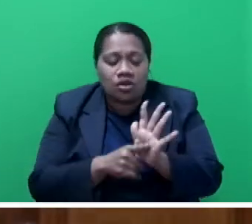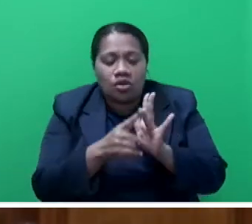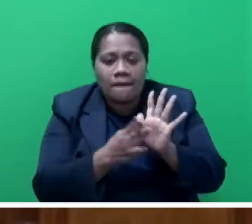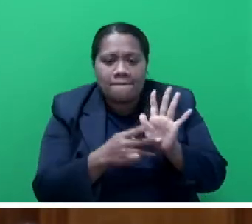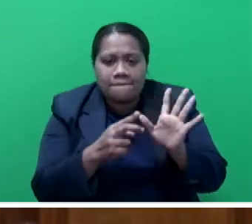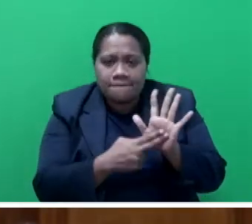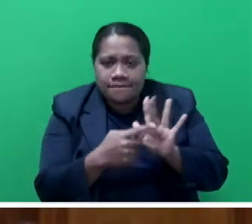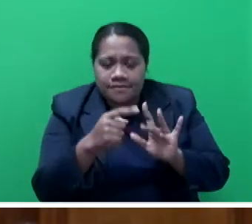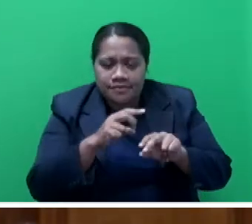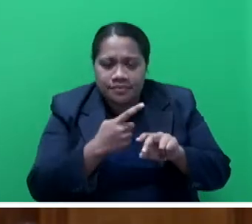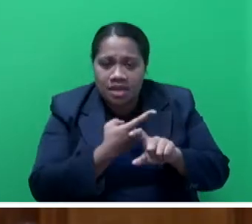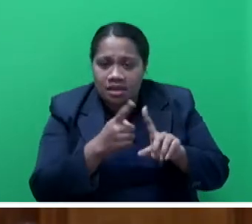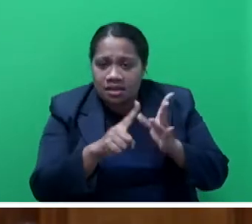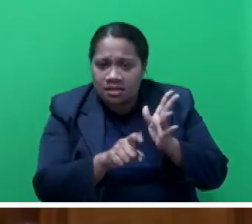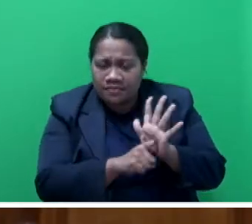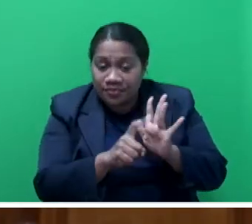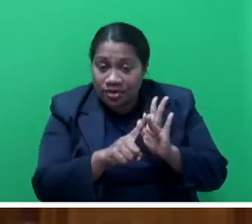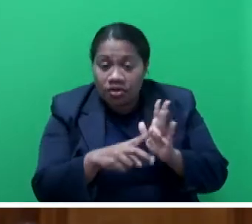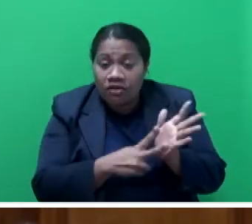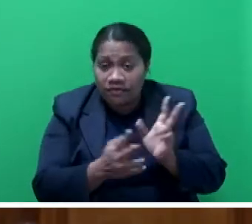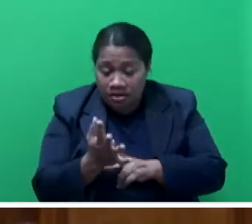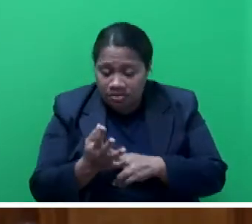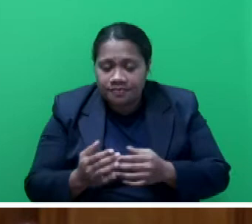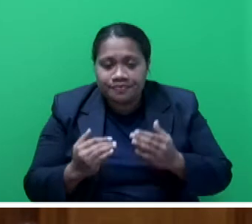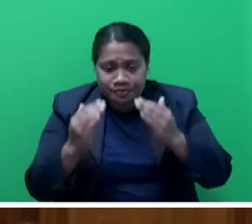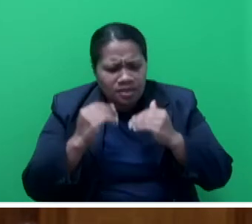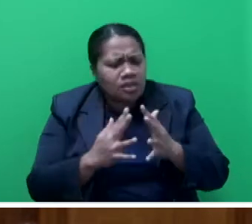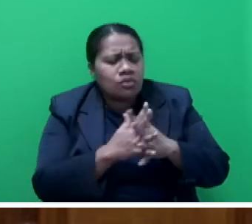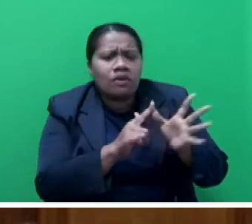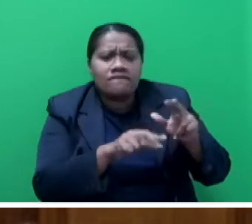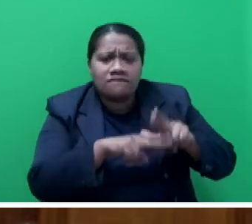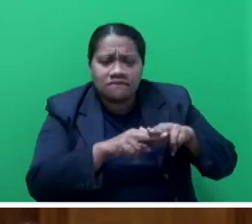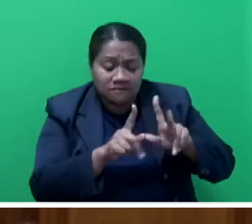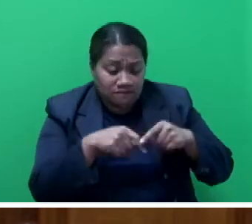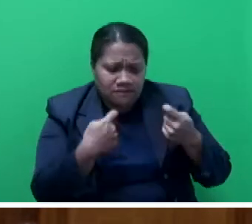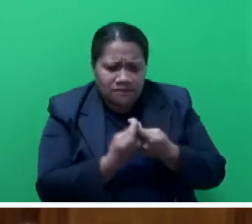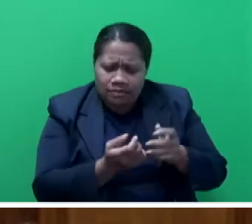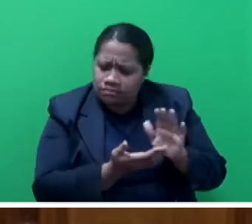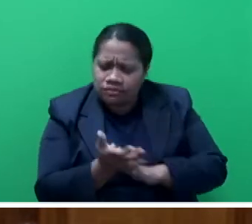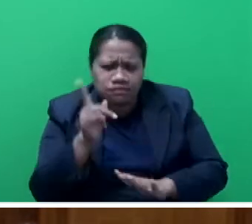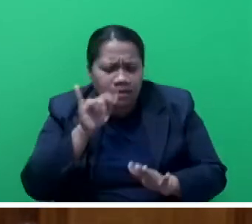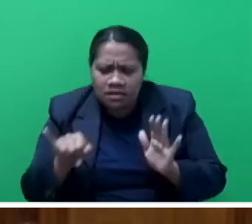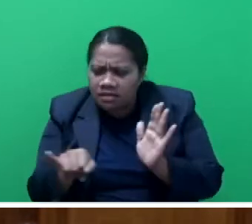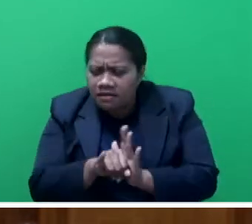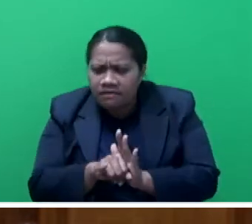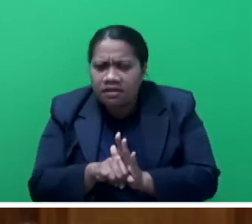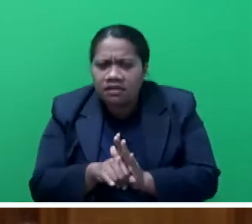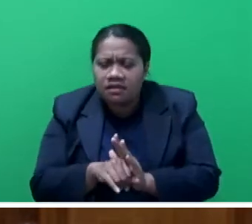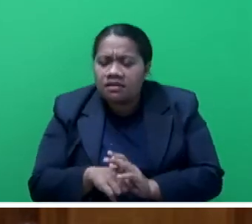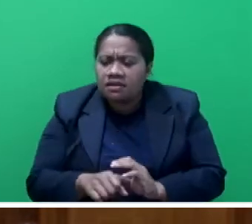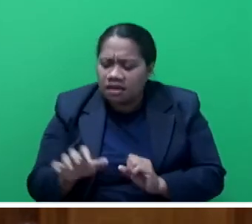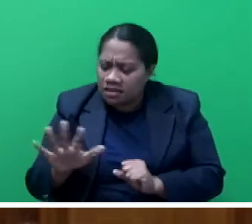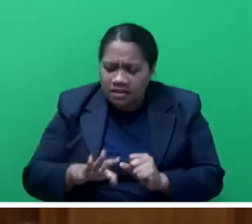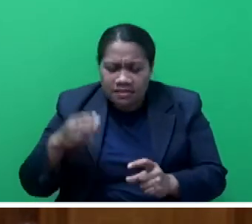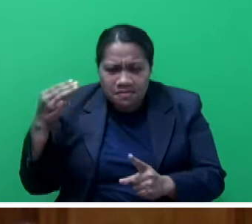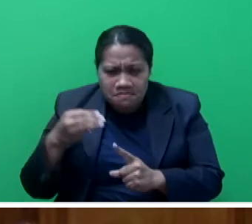The WEF teams also had to go and identify there were areas in which the mains had burst. Mains